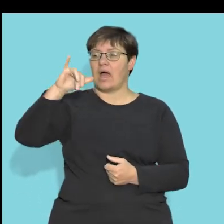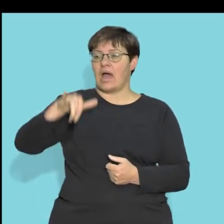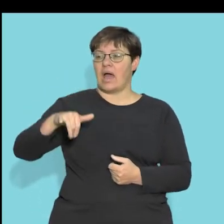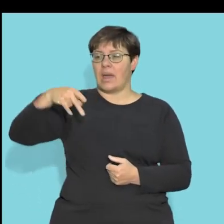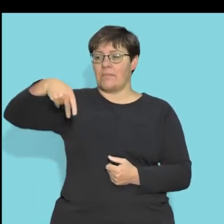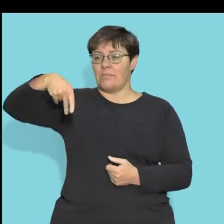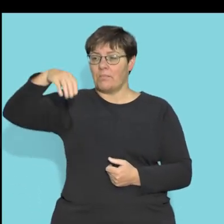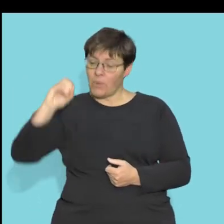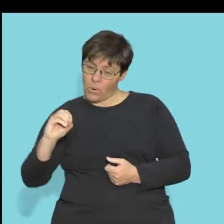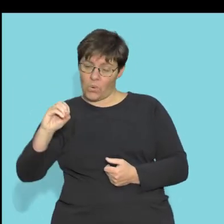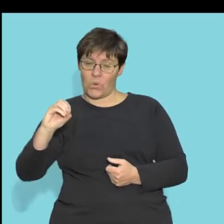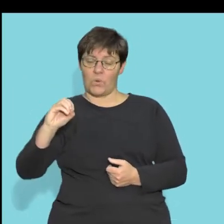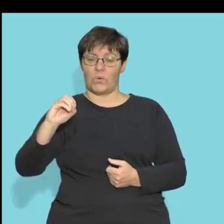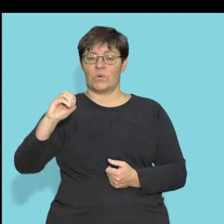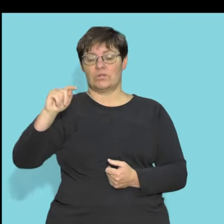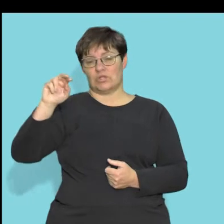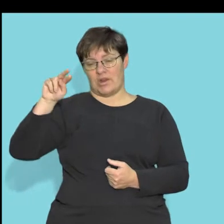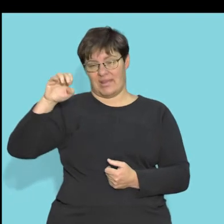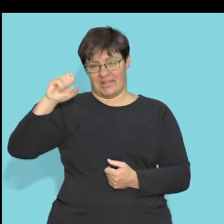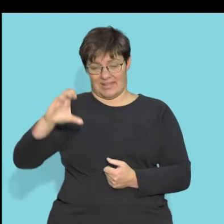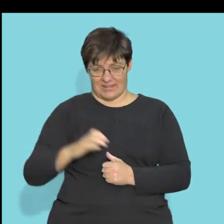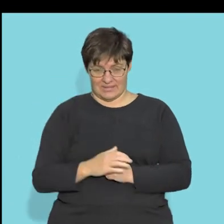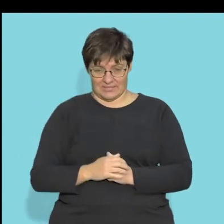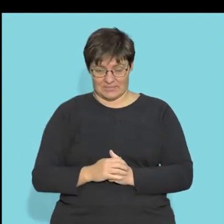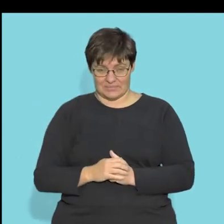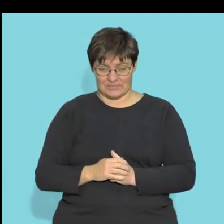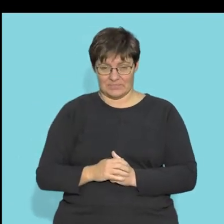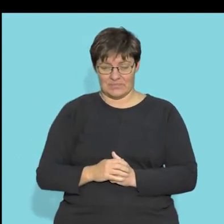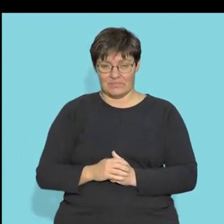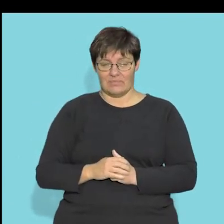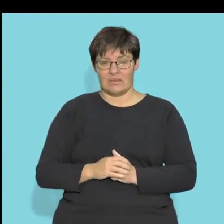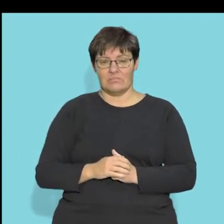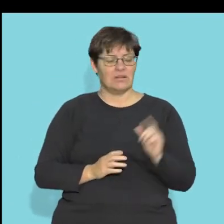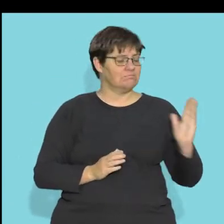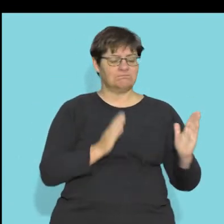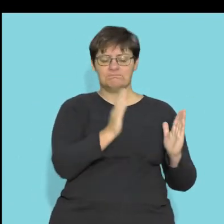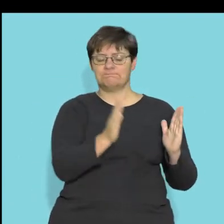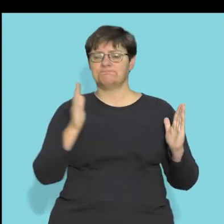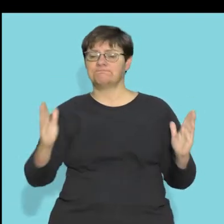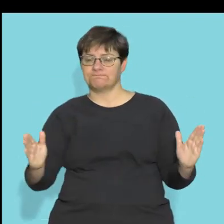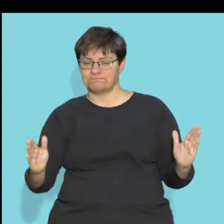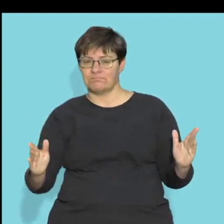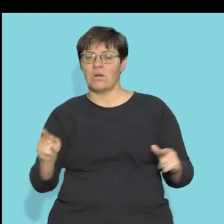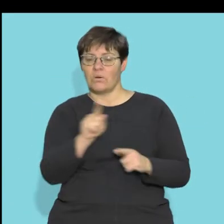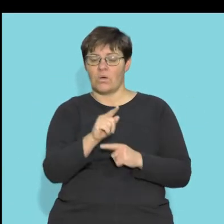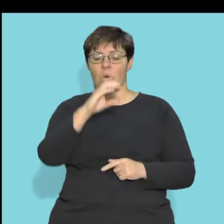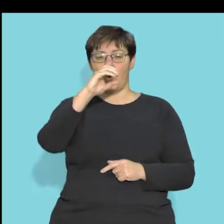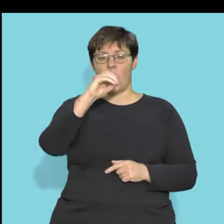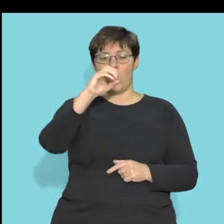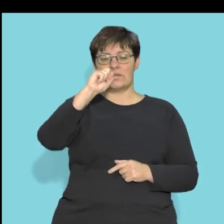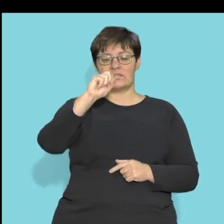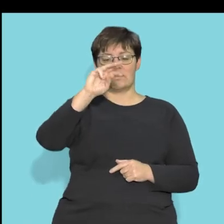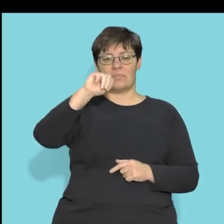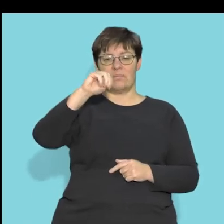a hypotonic solution. Now, what am I actually talking about here? I'm talking about a process